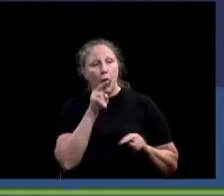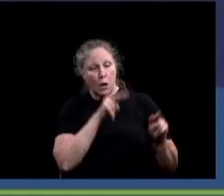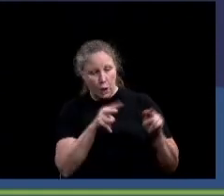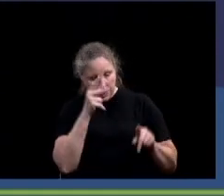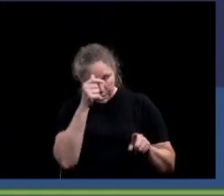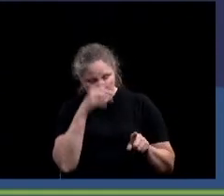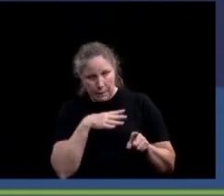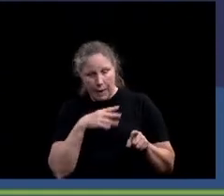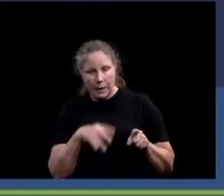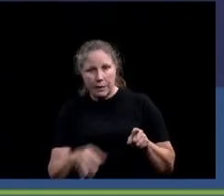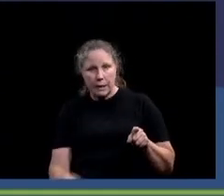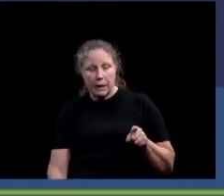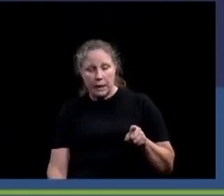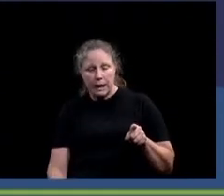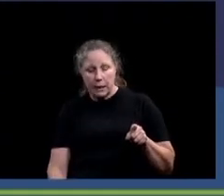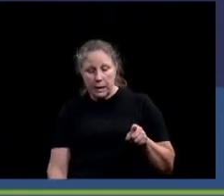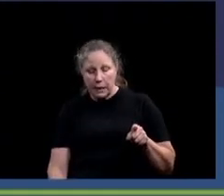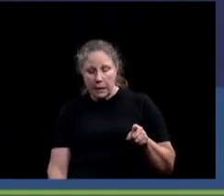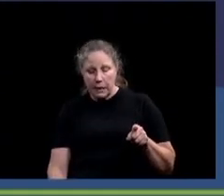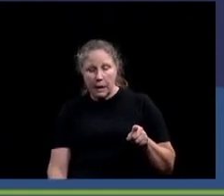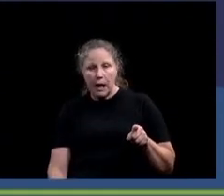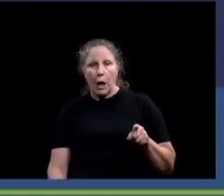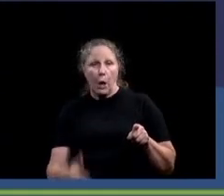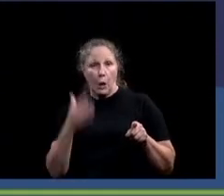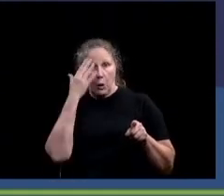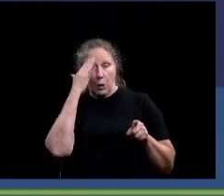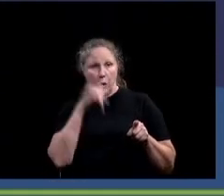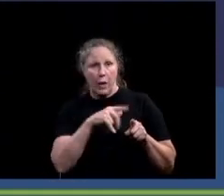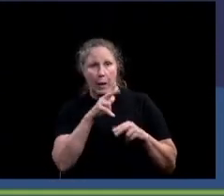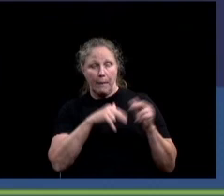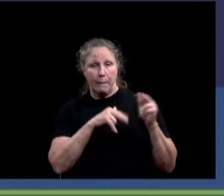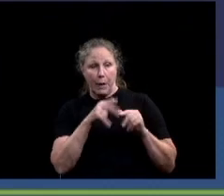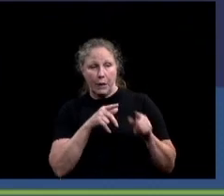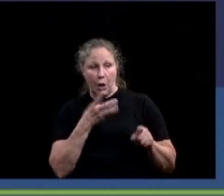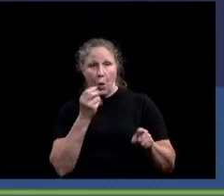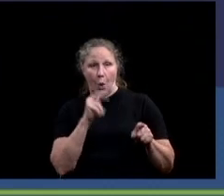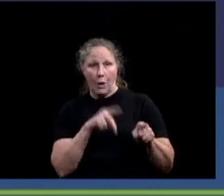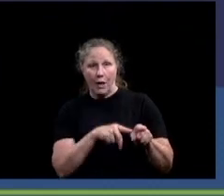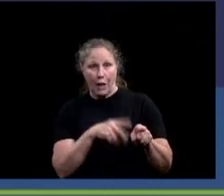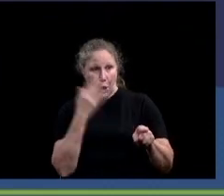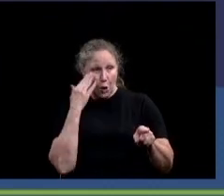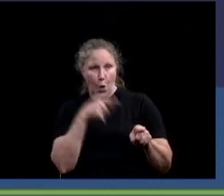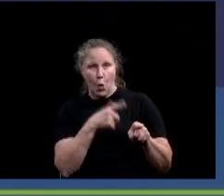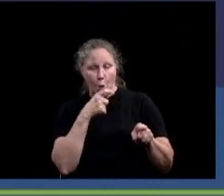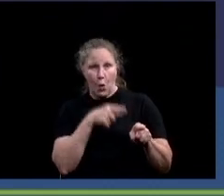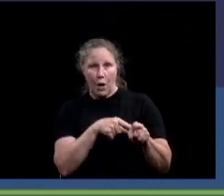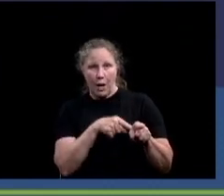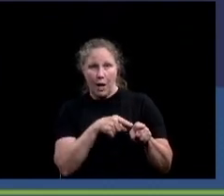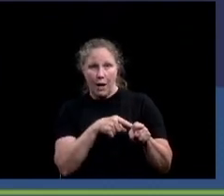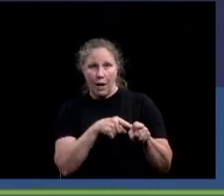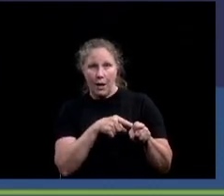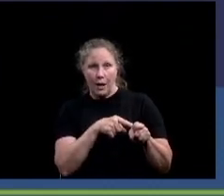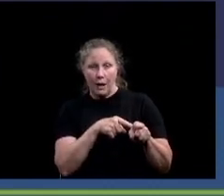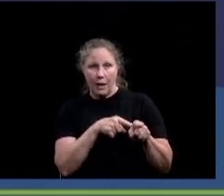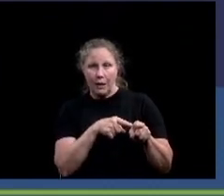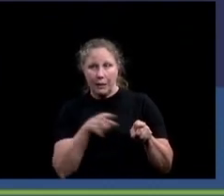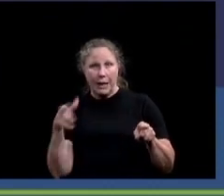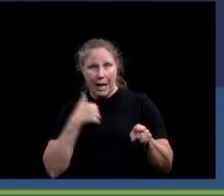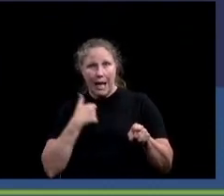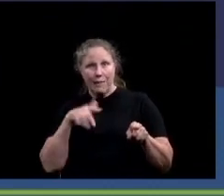realizing that that's the building owner, because he knew that as a neighborhood police officer. And, he was like,